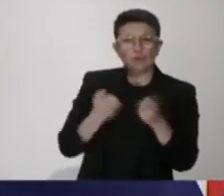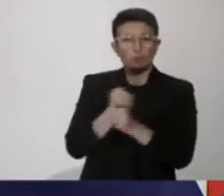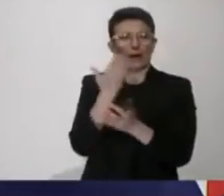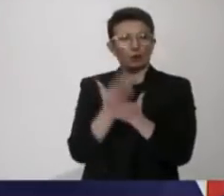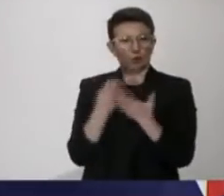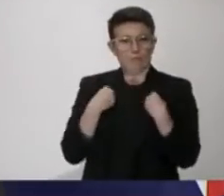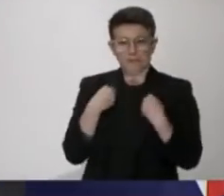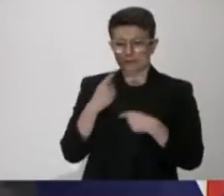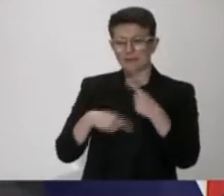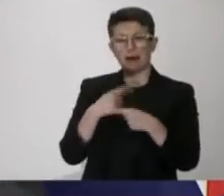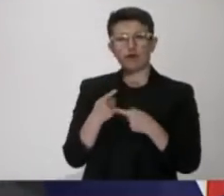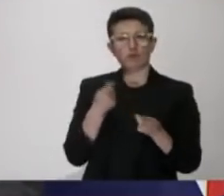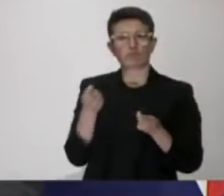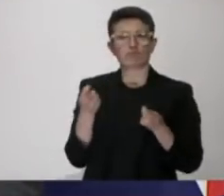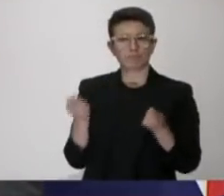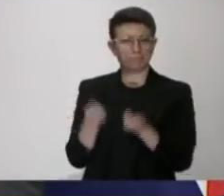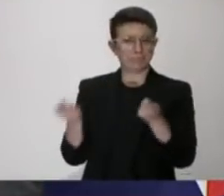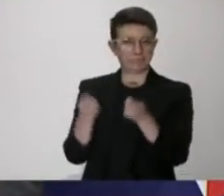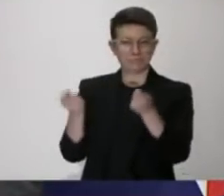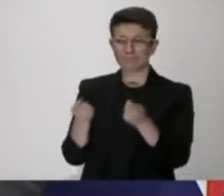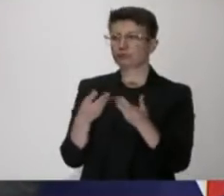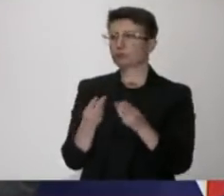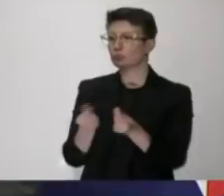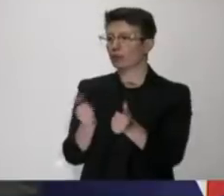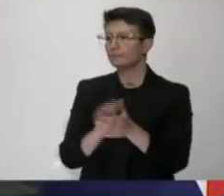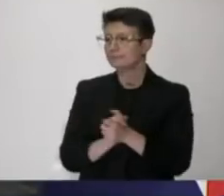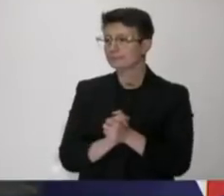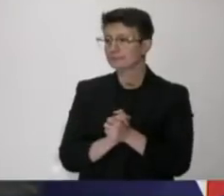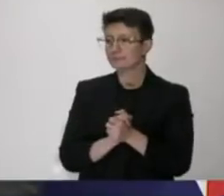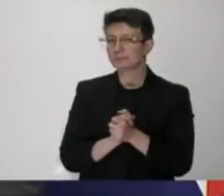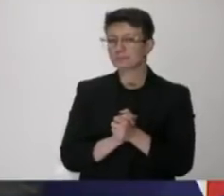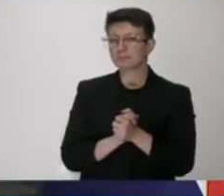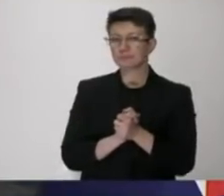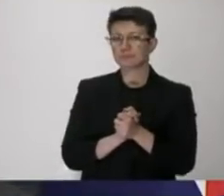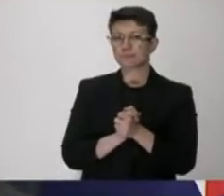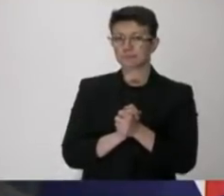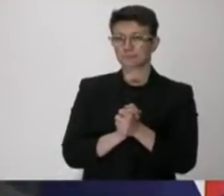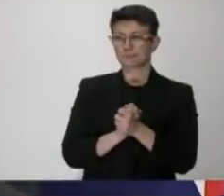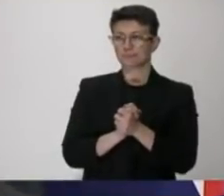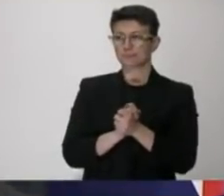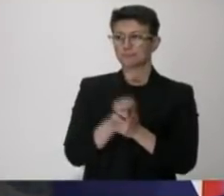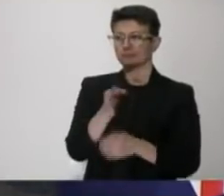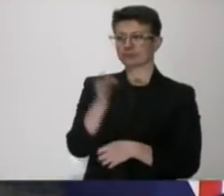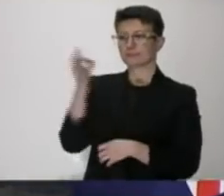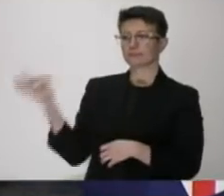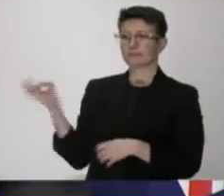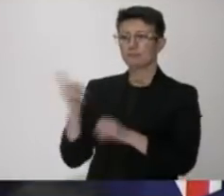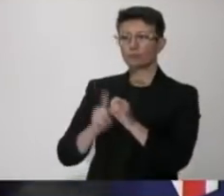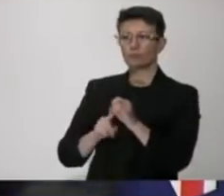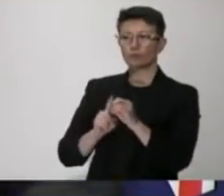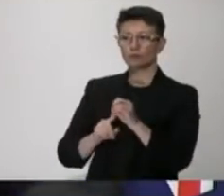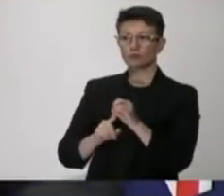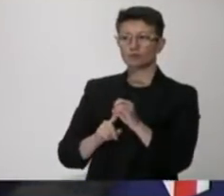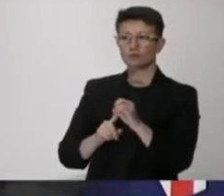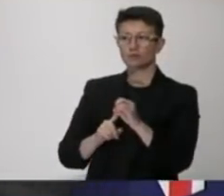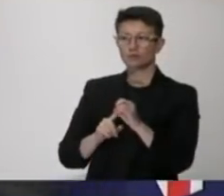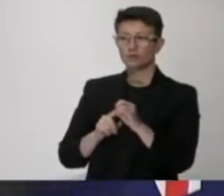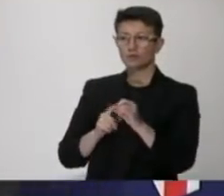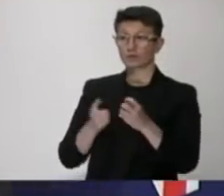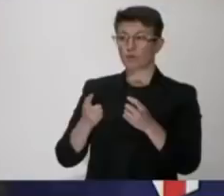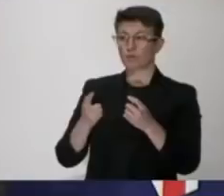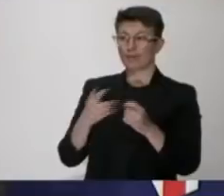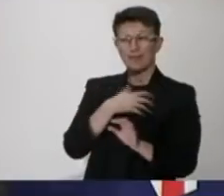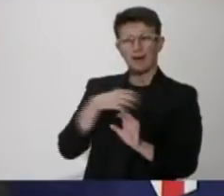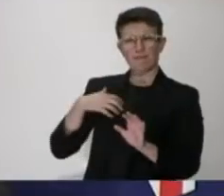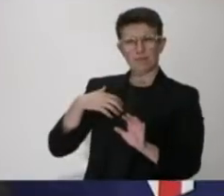Justin's query before, does the government need to take another look at what projects it is funding and whether